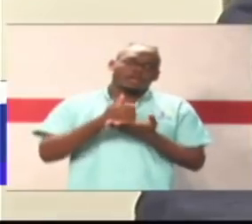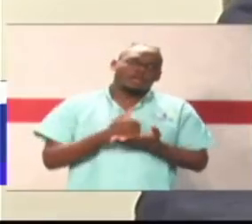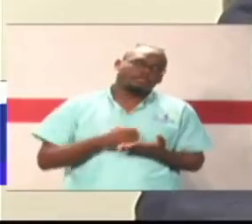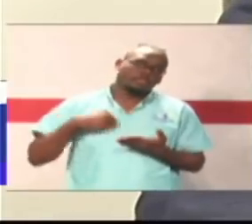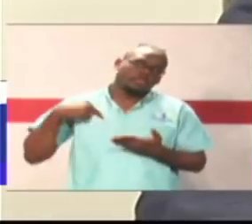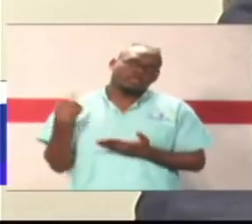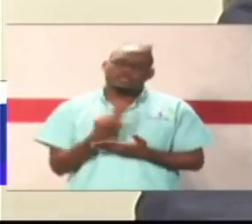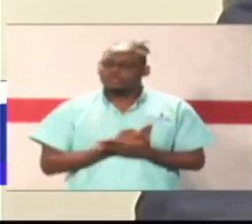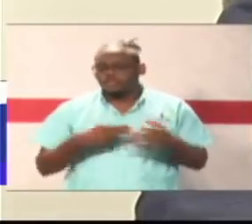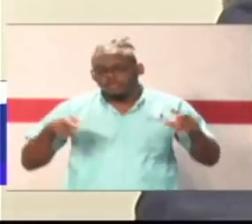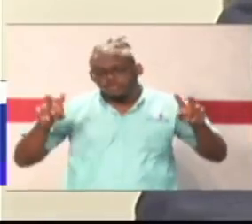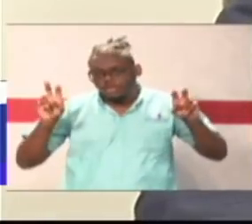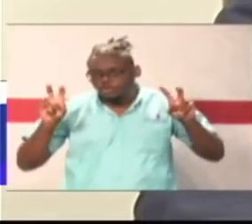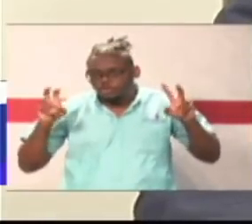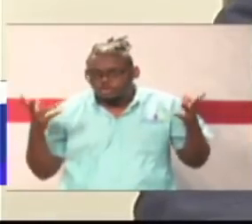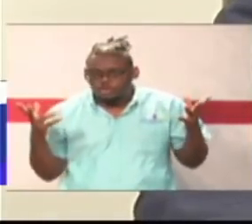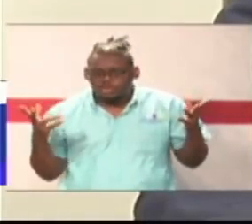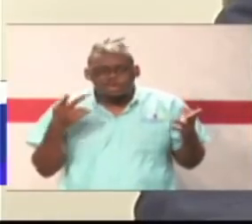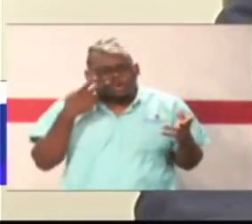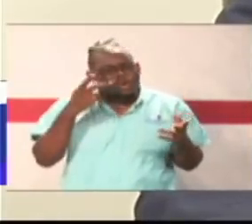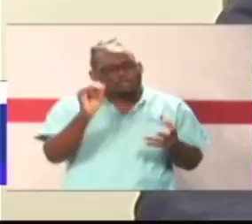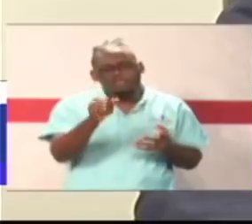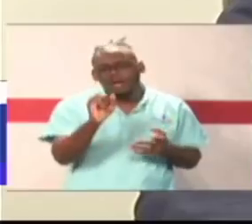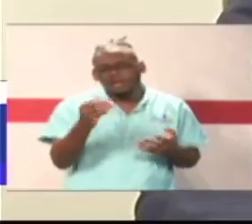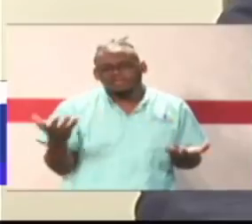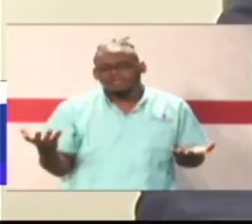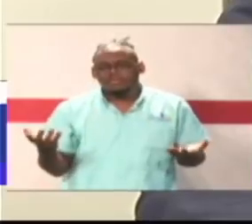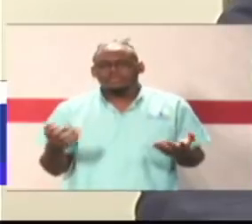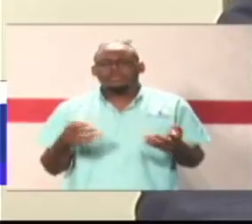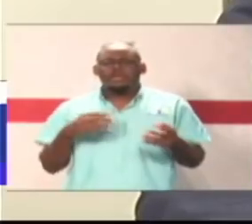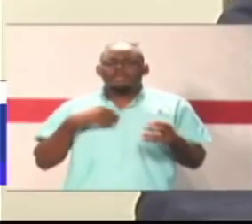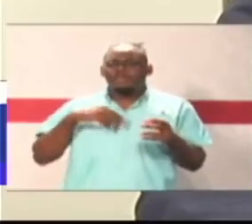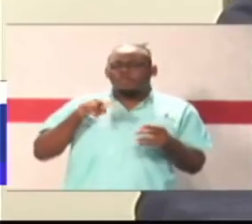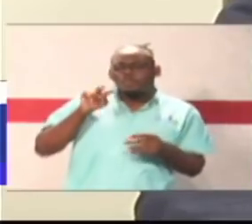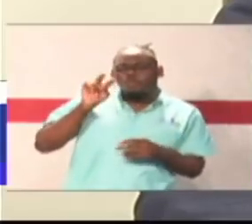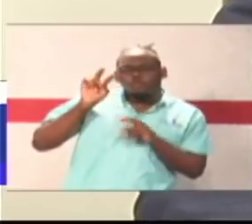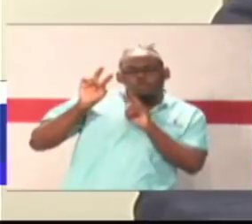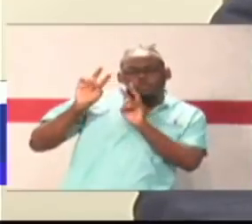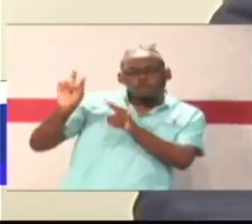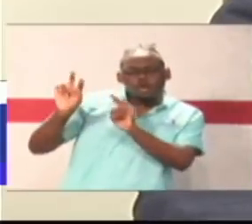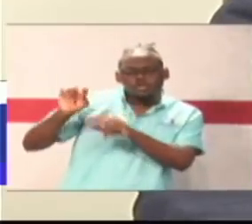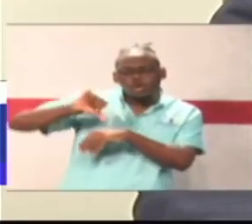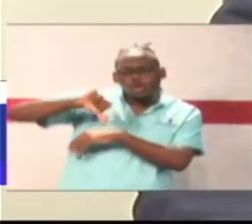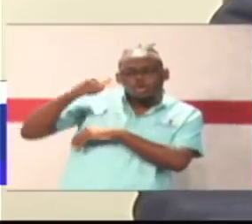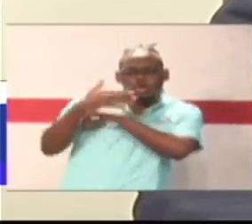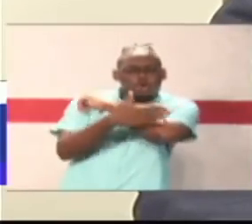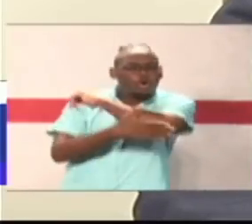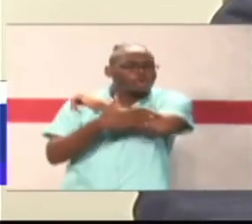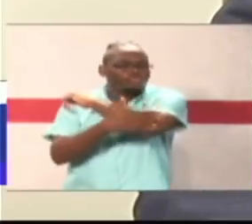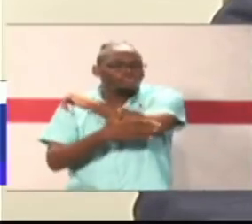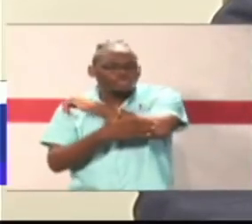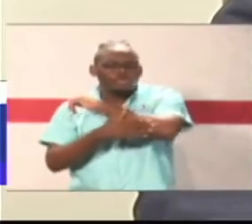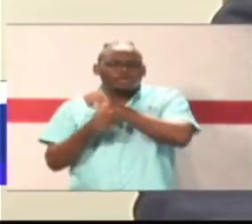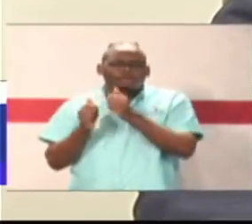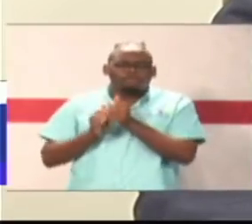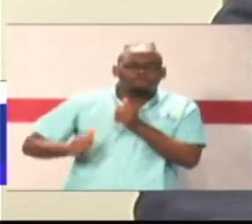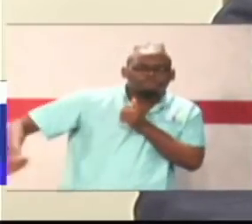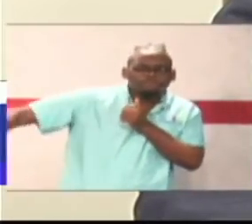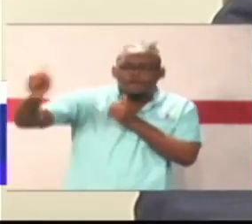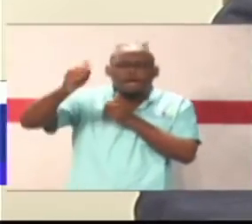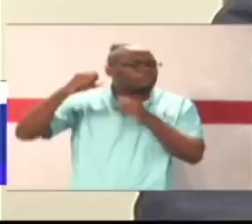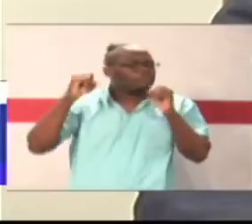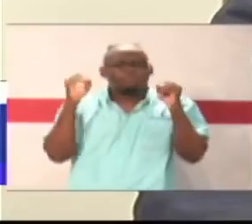experiences from other countries near and far. Let us not be lulled into a false sense